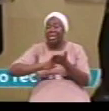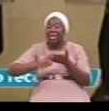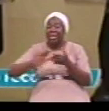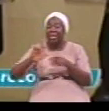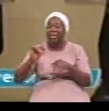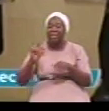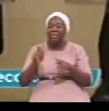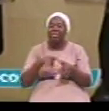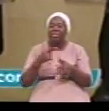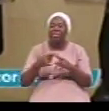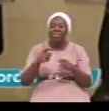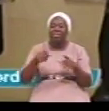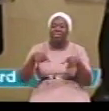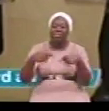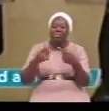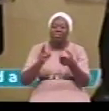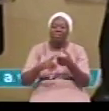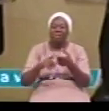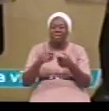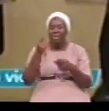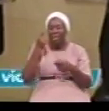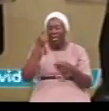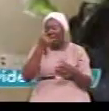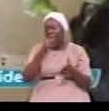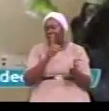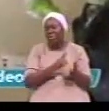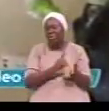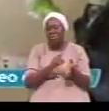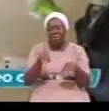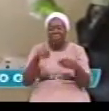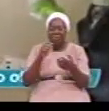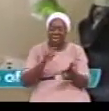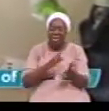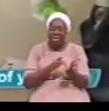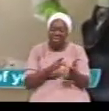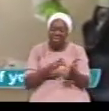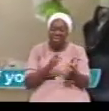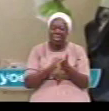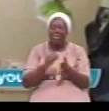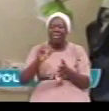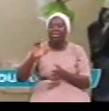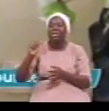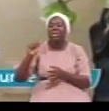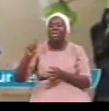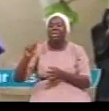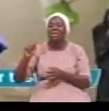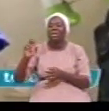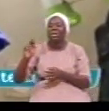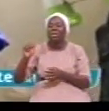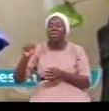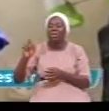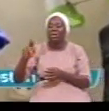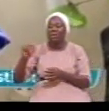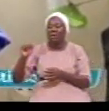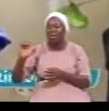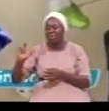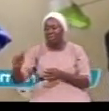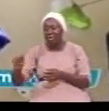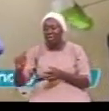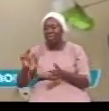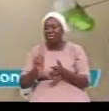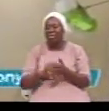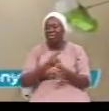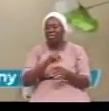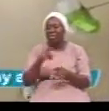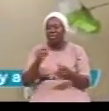took the matter to those people that used to treat the eyes. He gave me drugs. He said that it's a cataract, that it's not matured, that I should